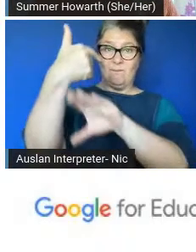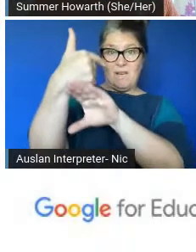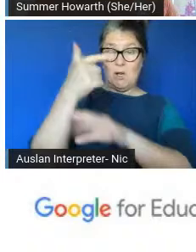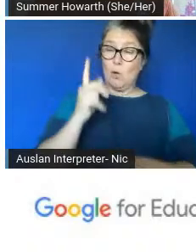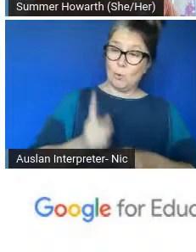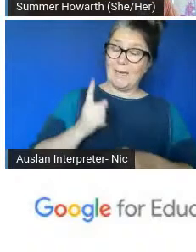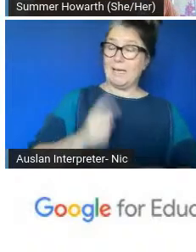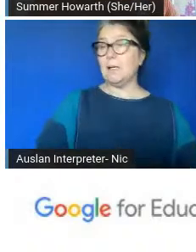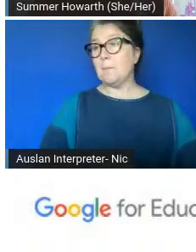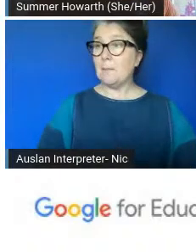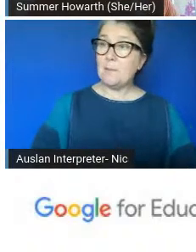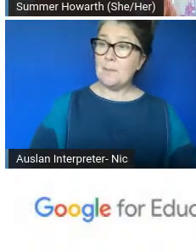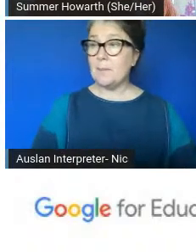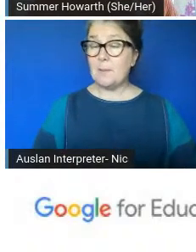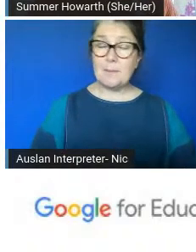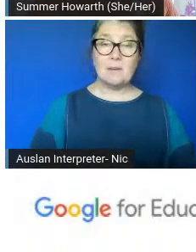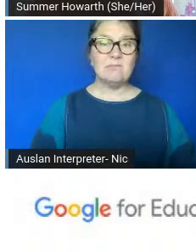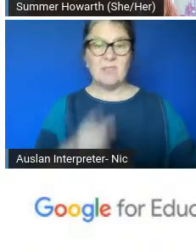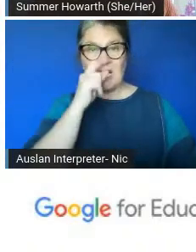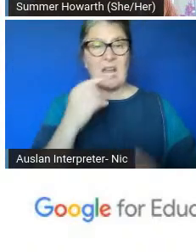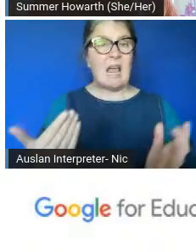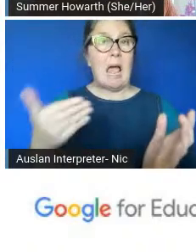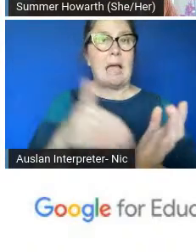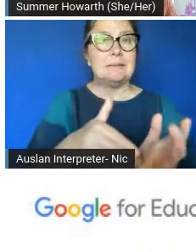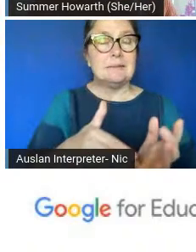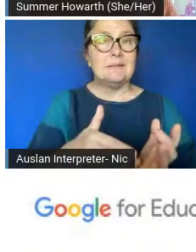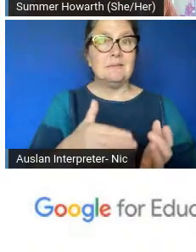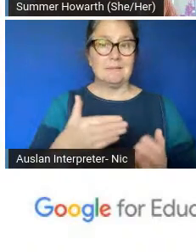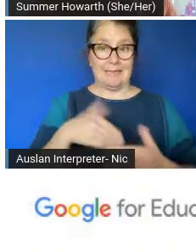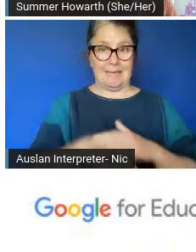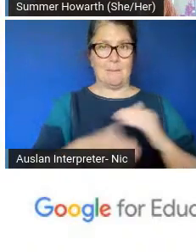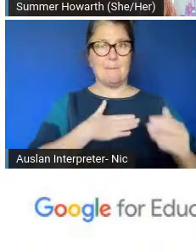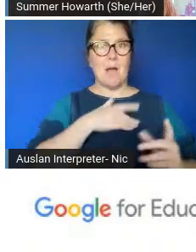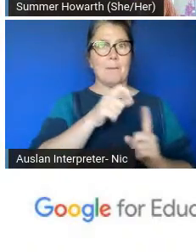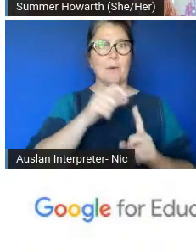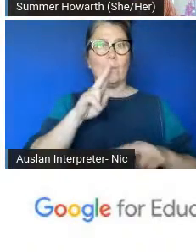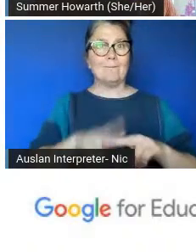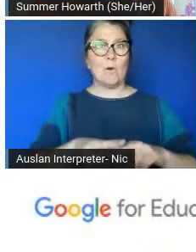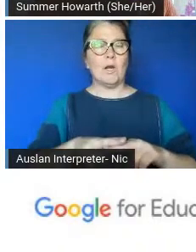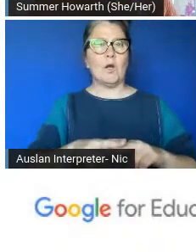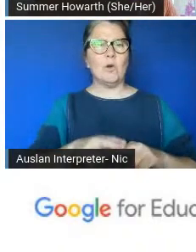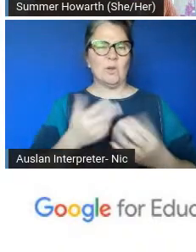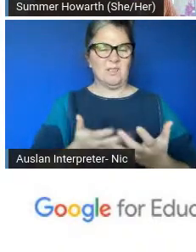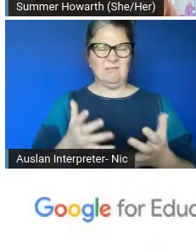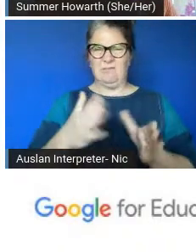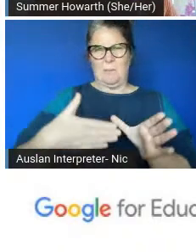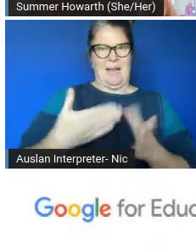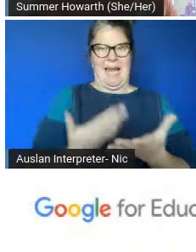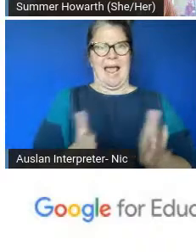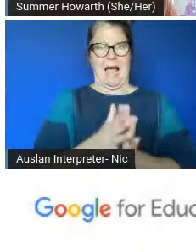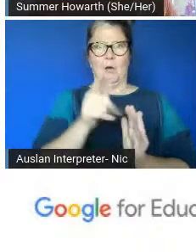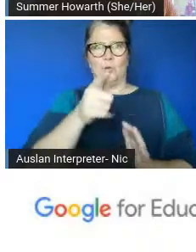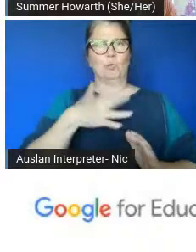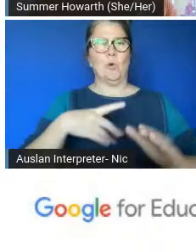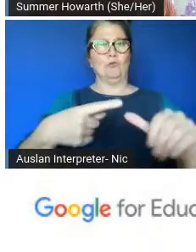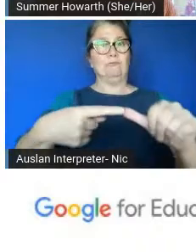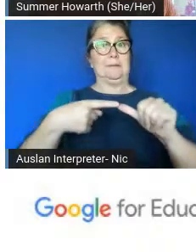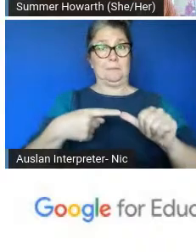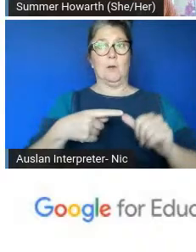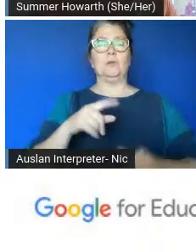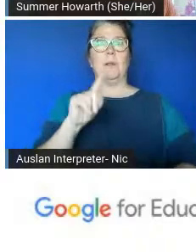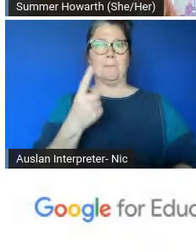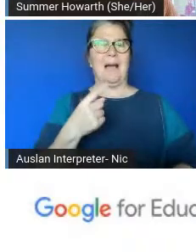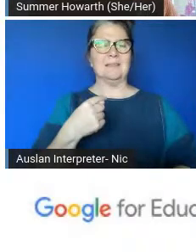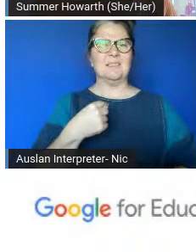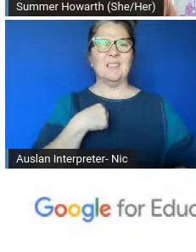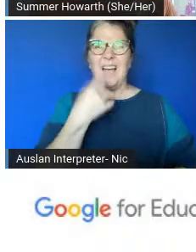and pop a video into my portfolio. And so anyway, all the rest of the bits of the portfolio, I've got some actors